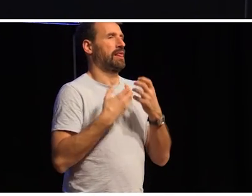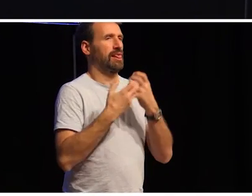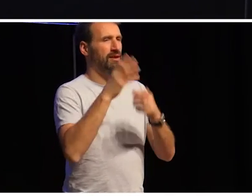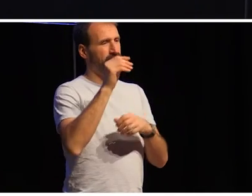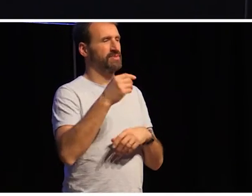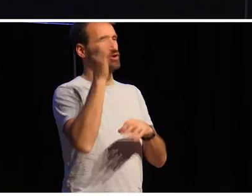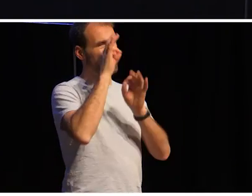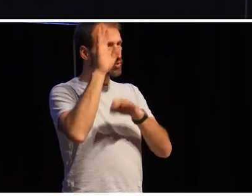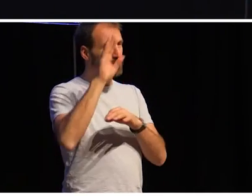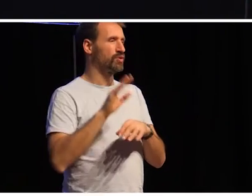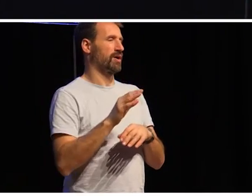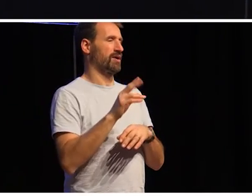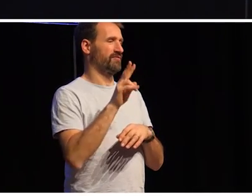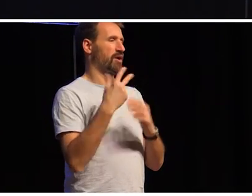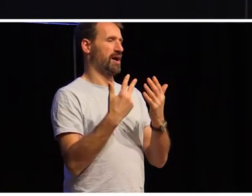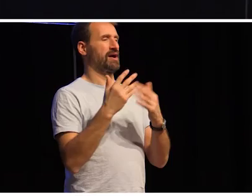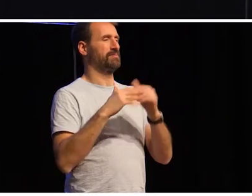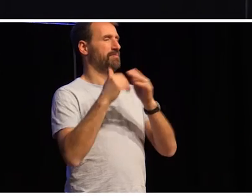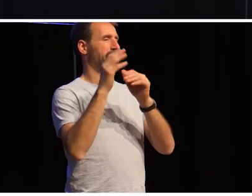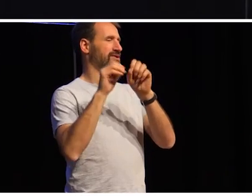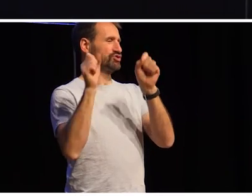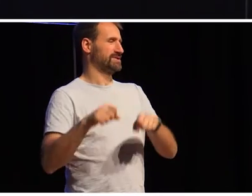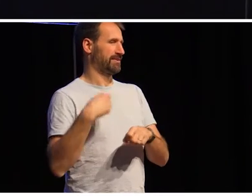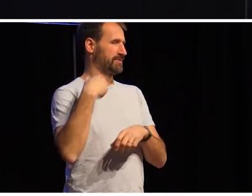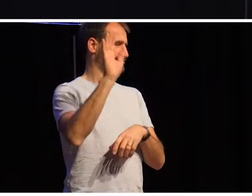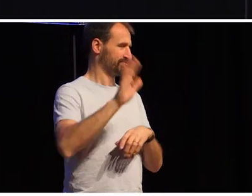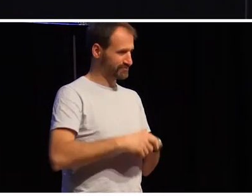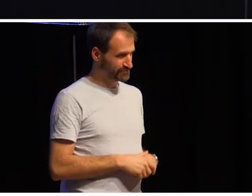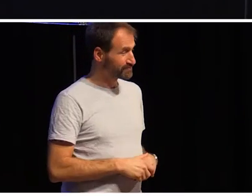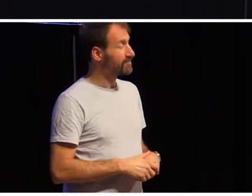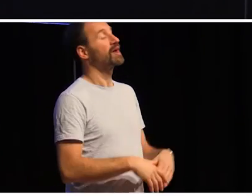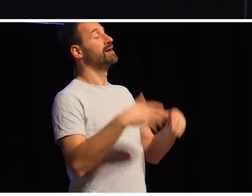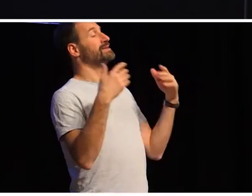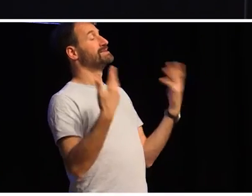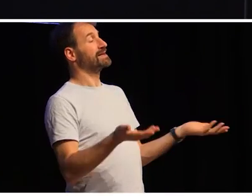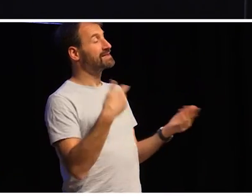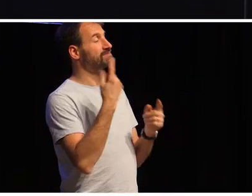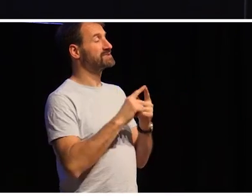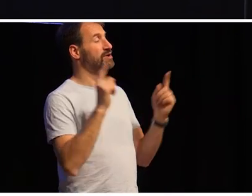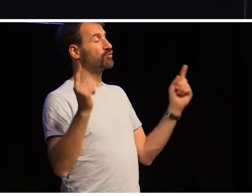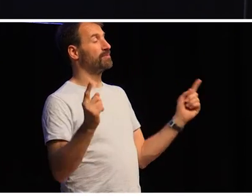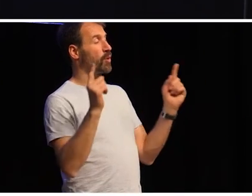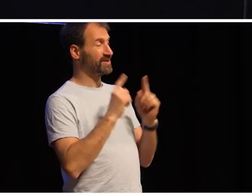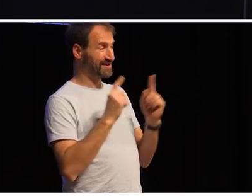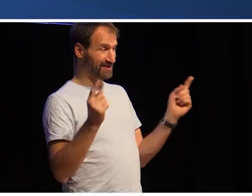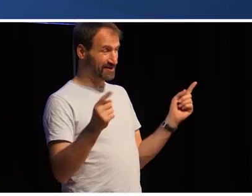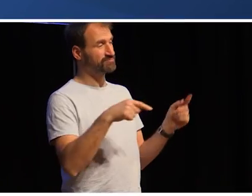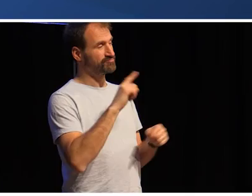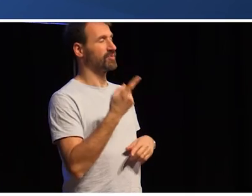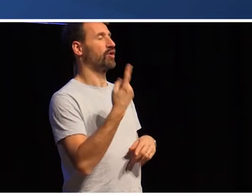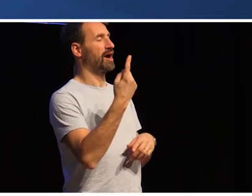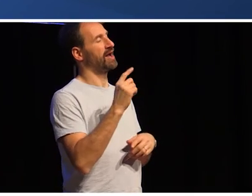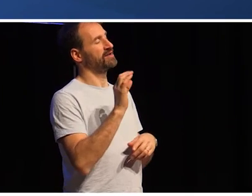new Node version comes out. Yeah, then there is remoting, which is also used as a bridging mechanism between C++ and